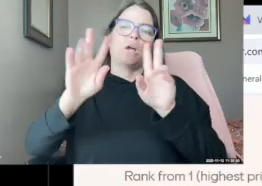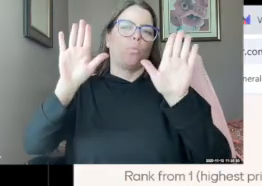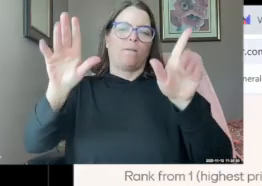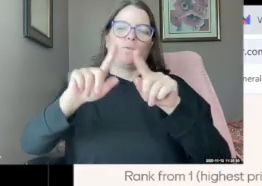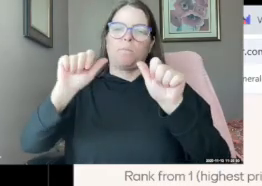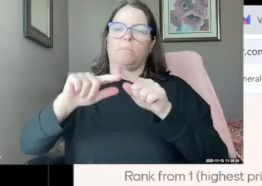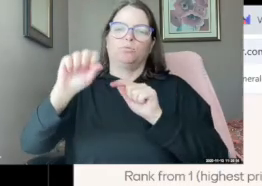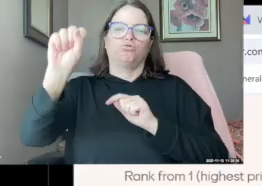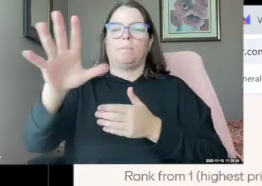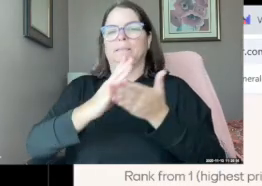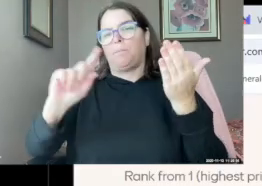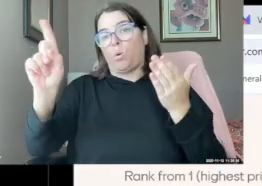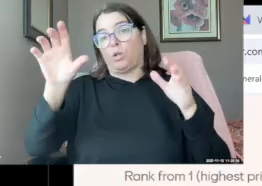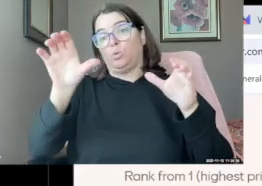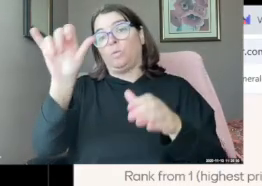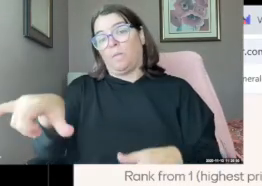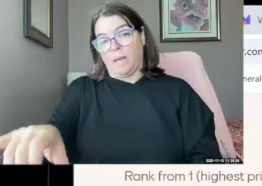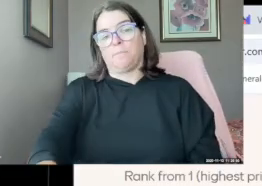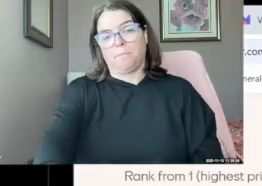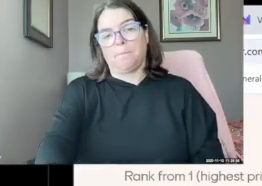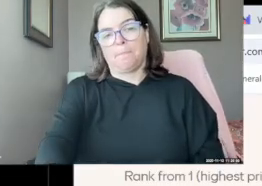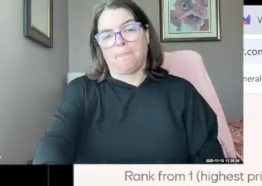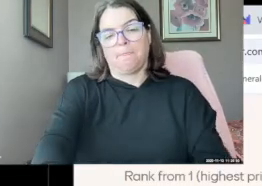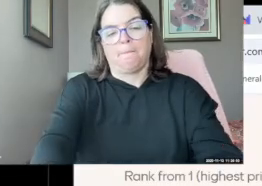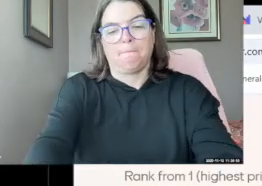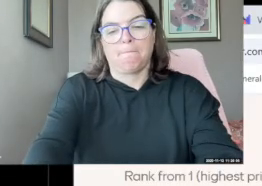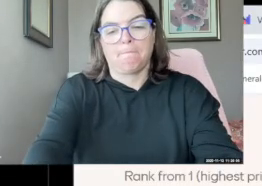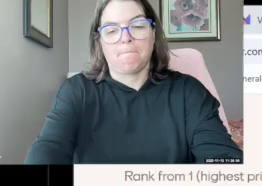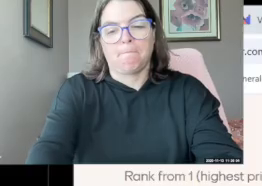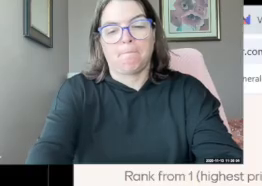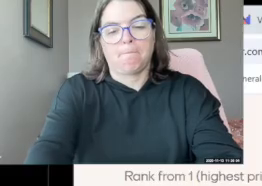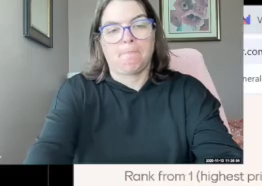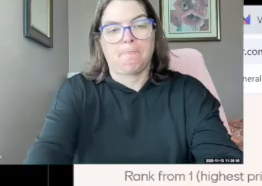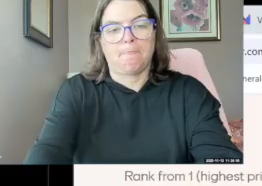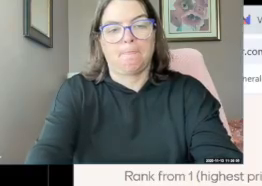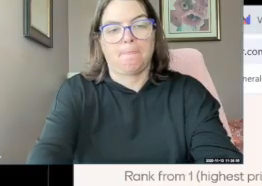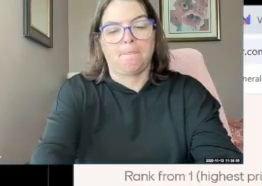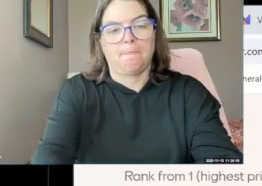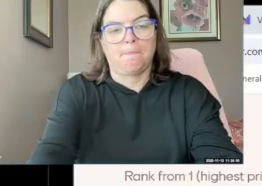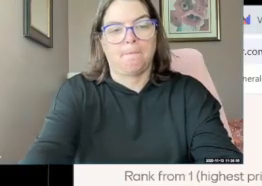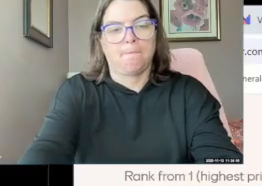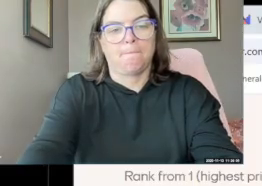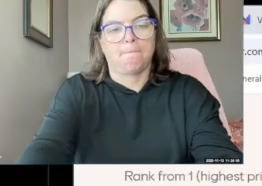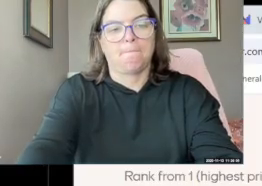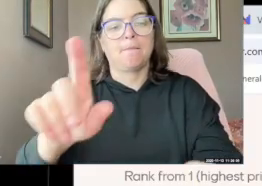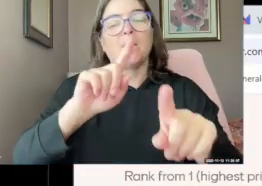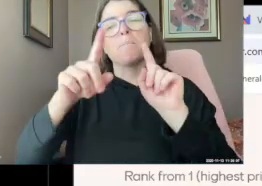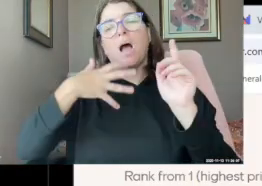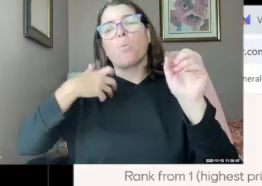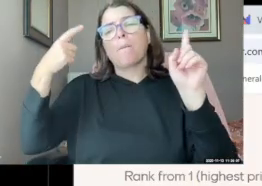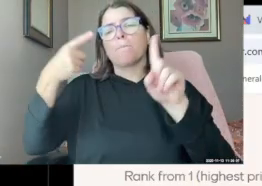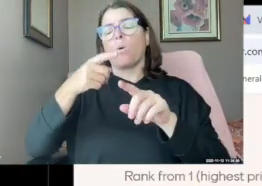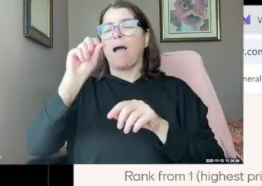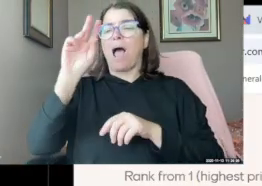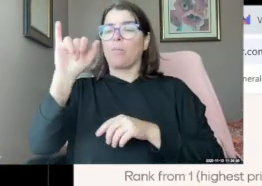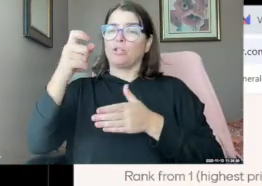home or in public or at my work. It would be really wonderful to be able to drop it somewhere and do that. But